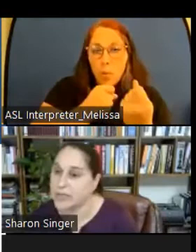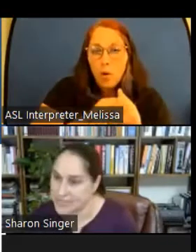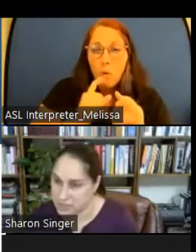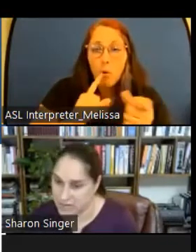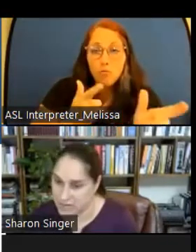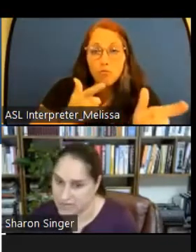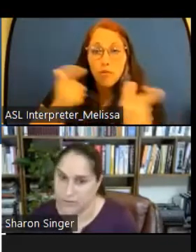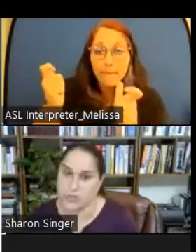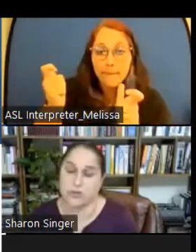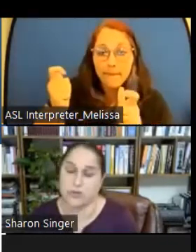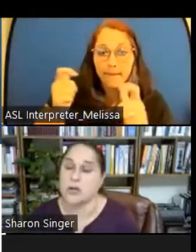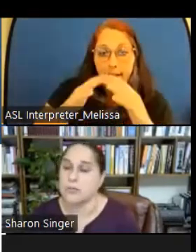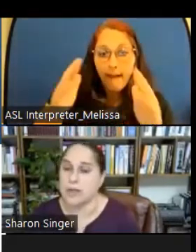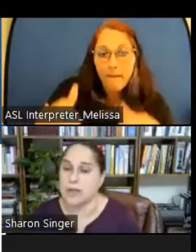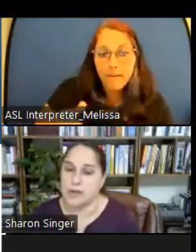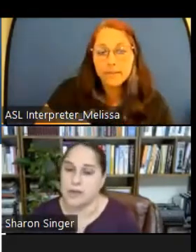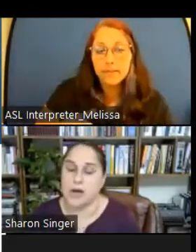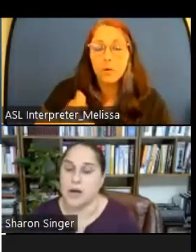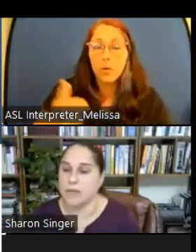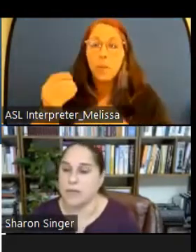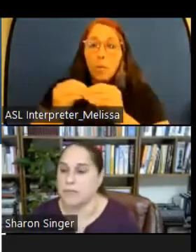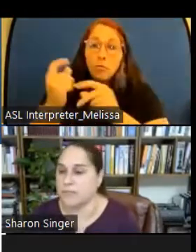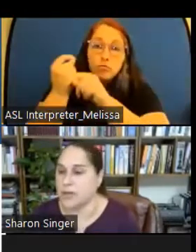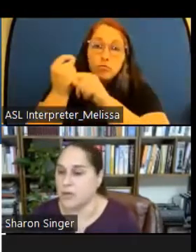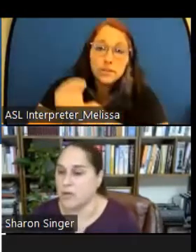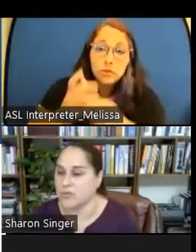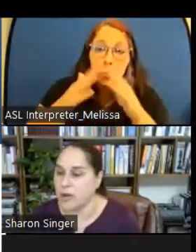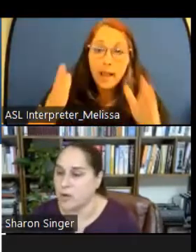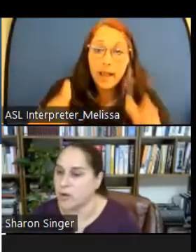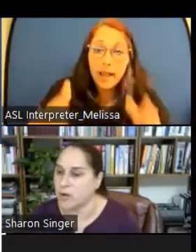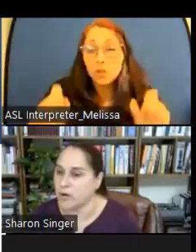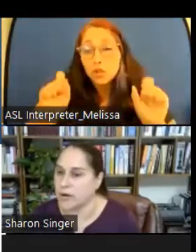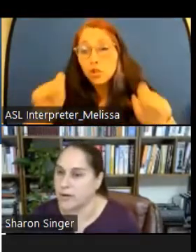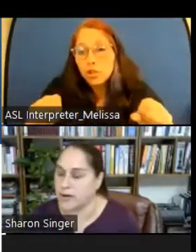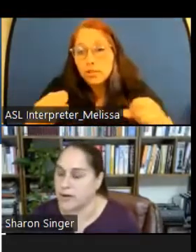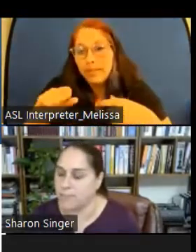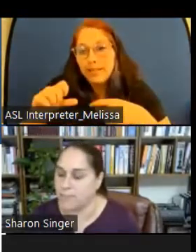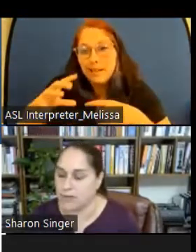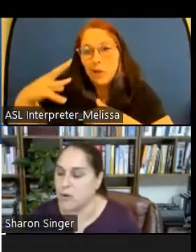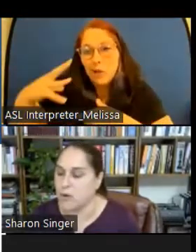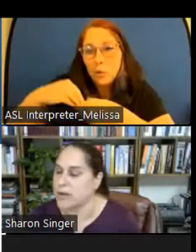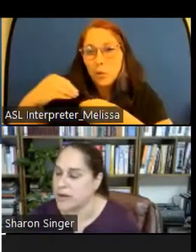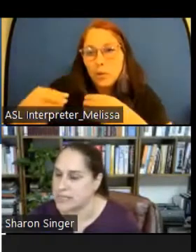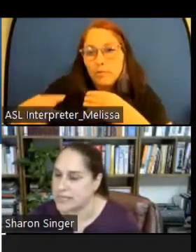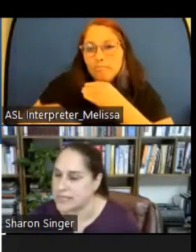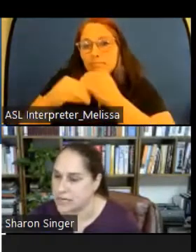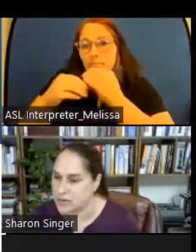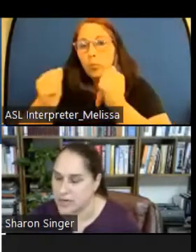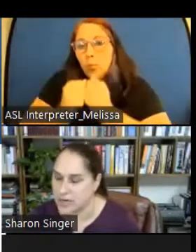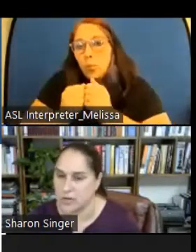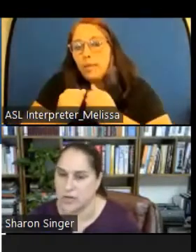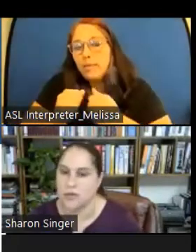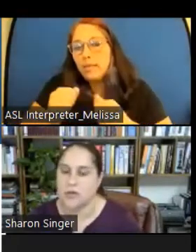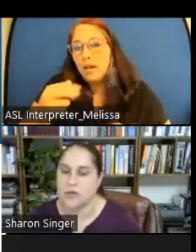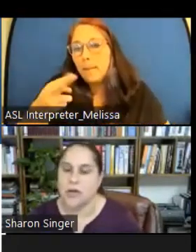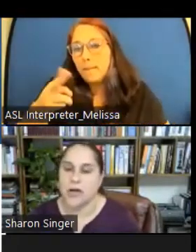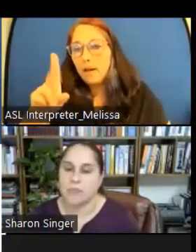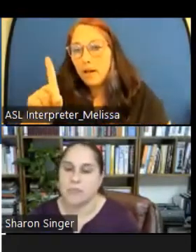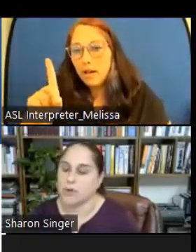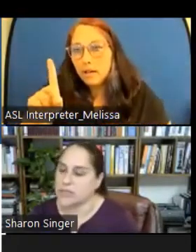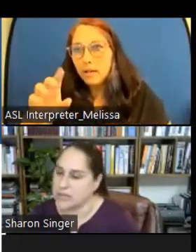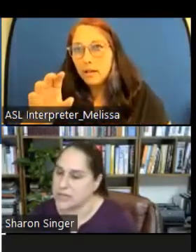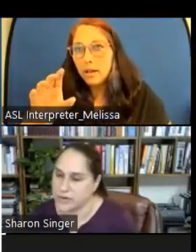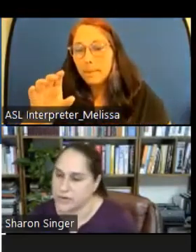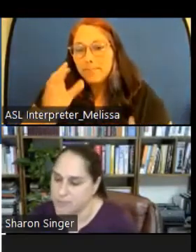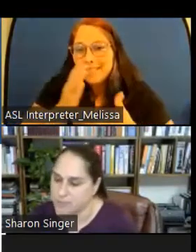with a Section 8 voucher, maybe some, or a low-income housing tax credit unit,